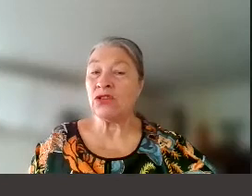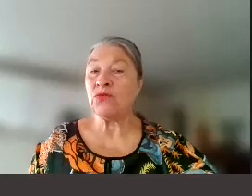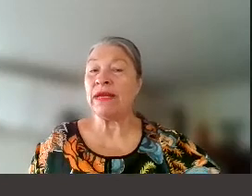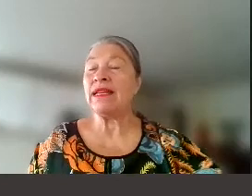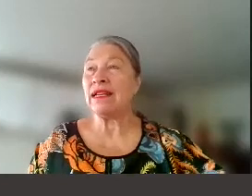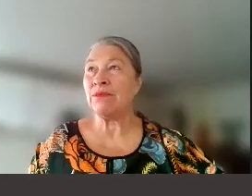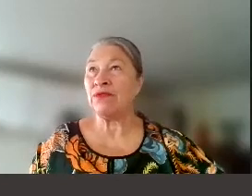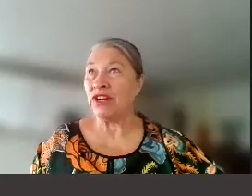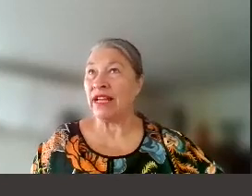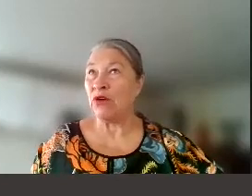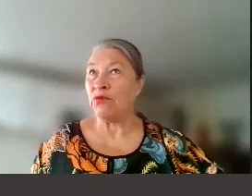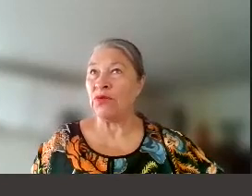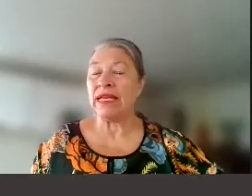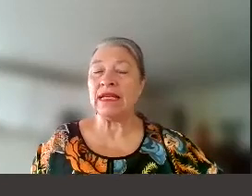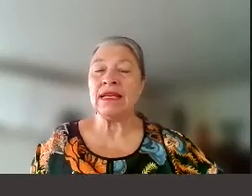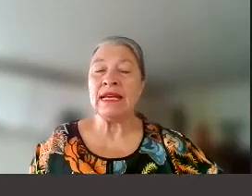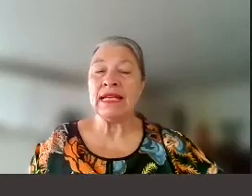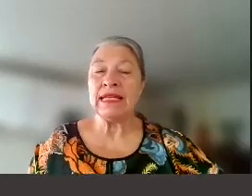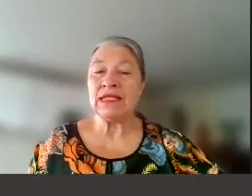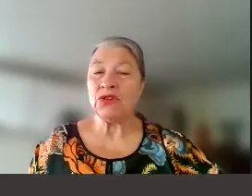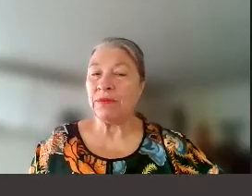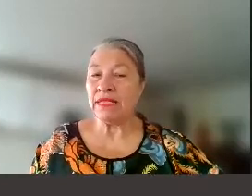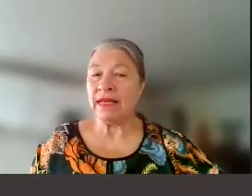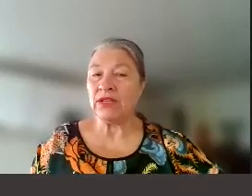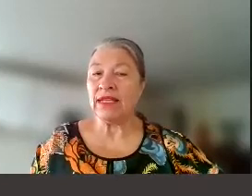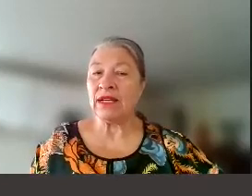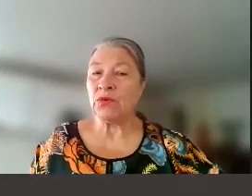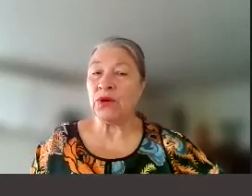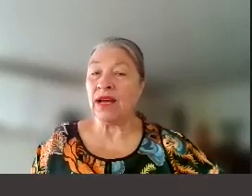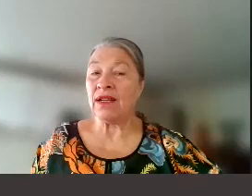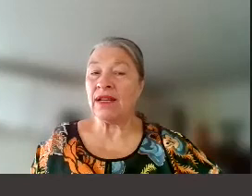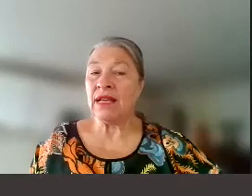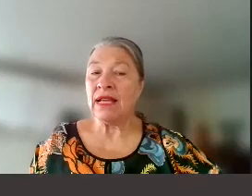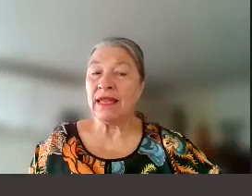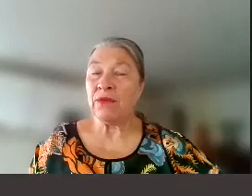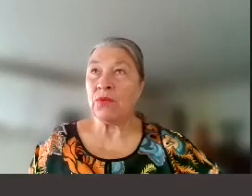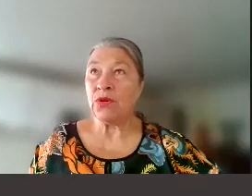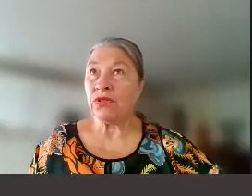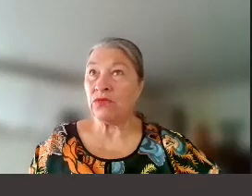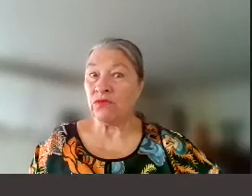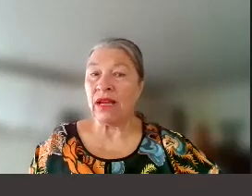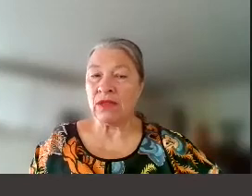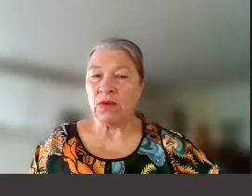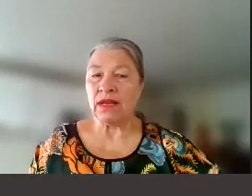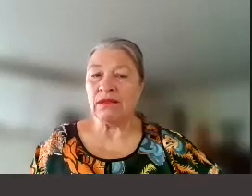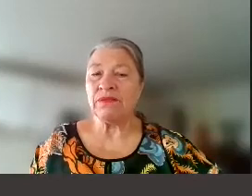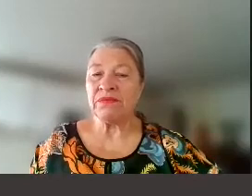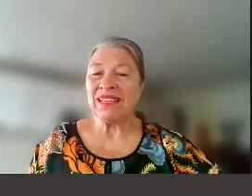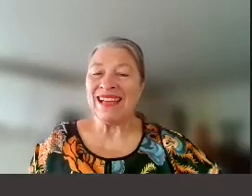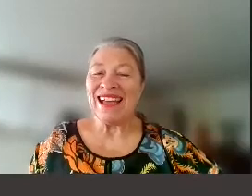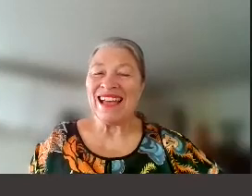and social media can be very helpful here. There's documentation that in Wuhan that worked rather